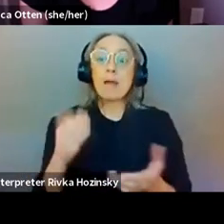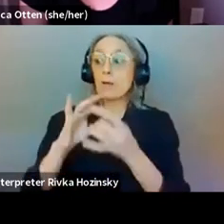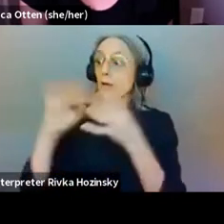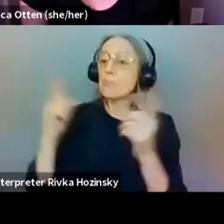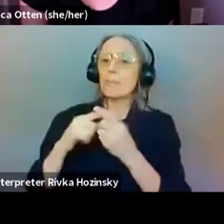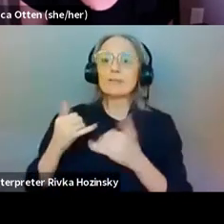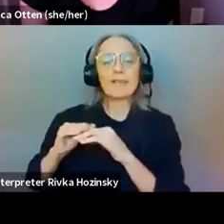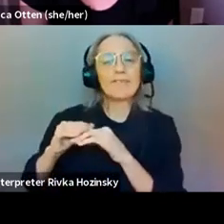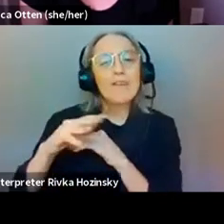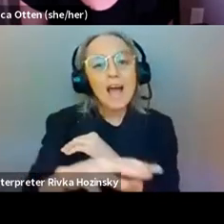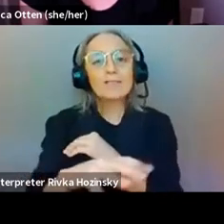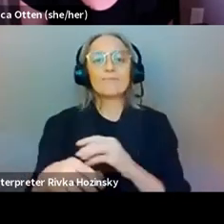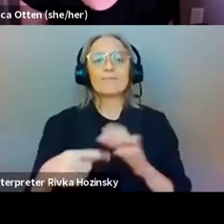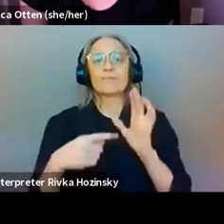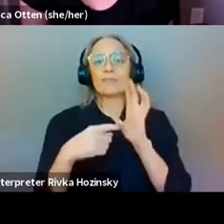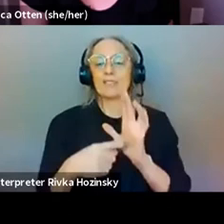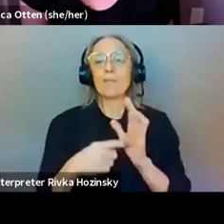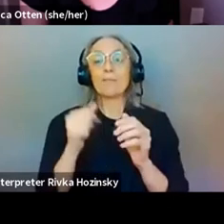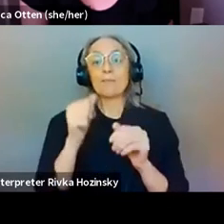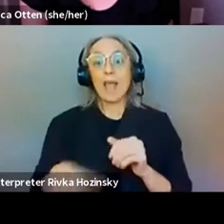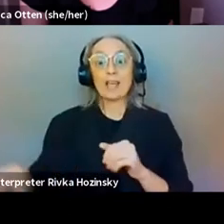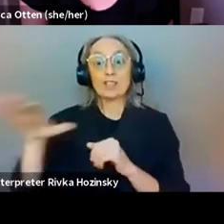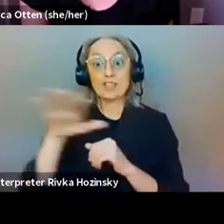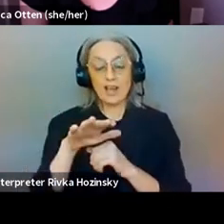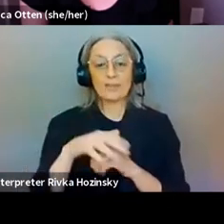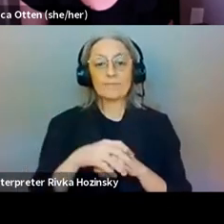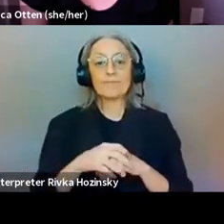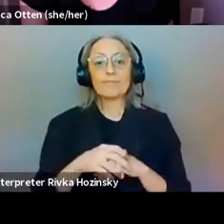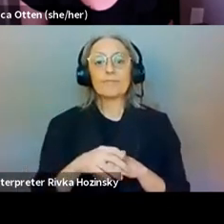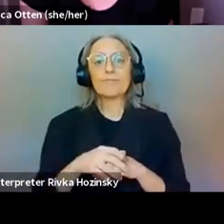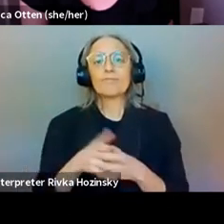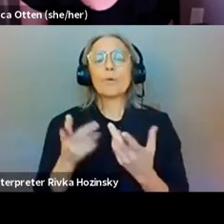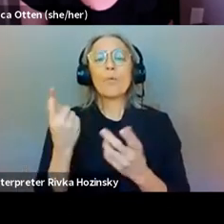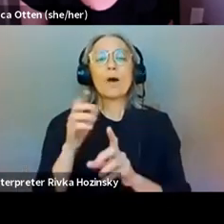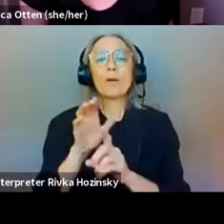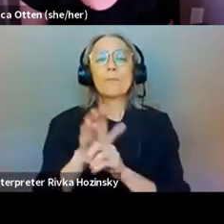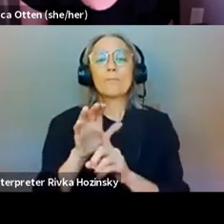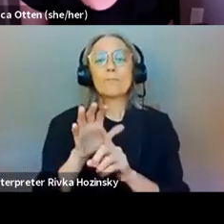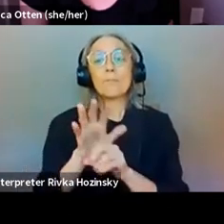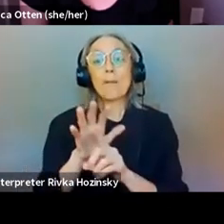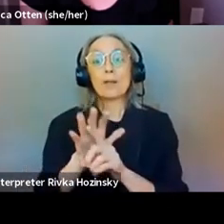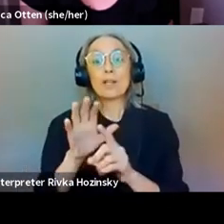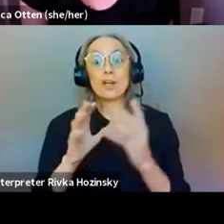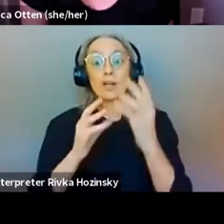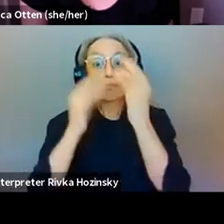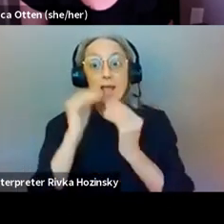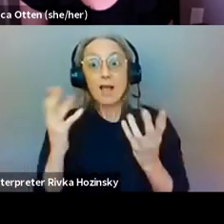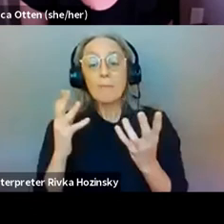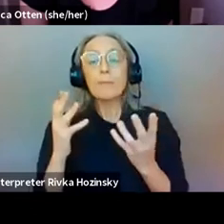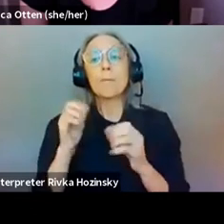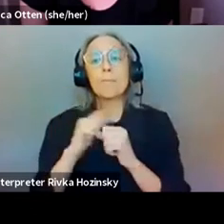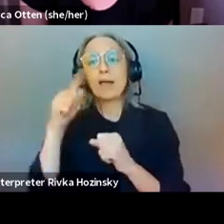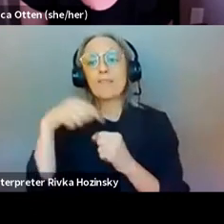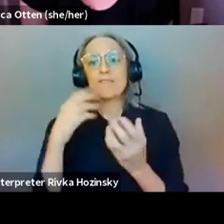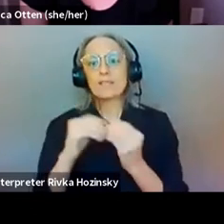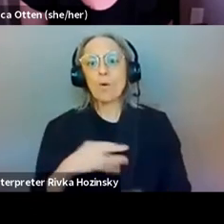beauty, right? Like for example, in Asia, like a very popular cosmetic product are whitening, and I know this